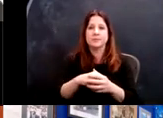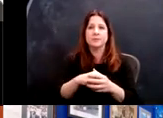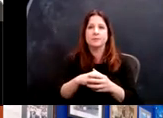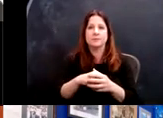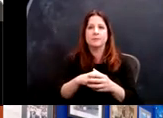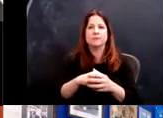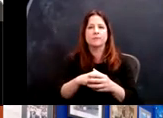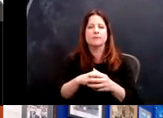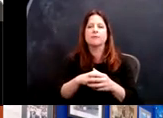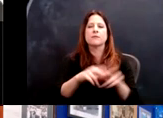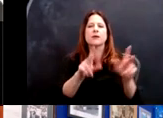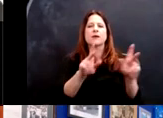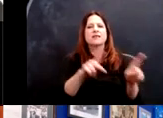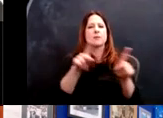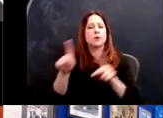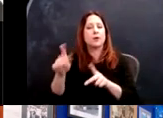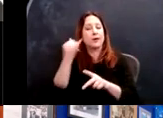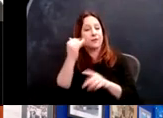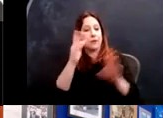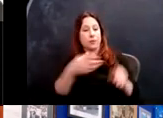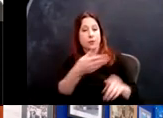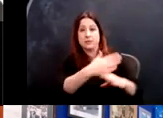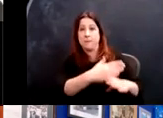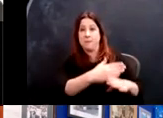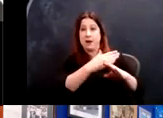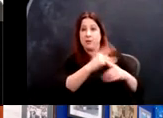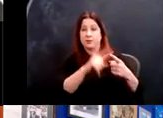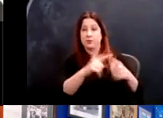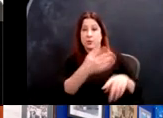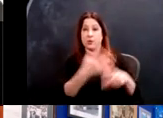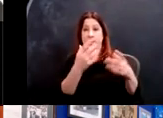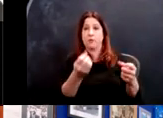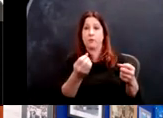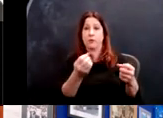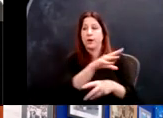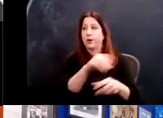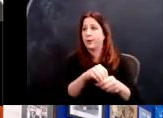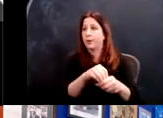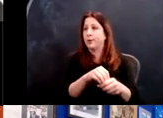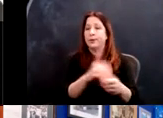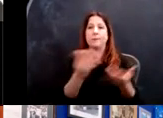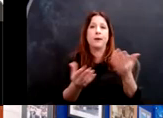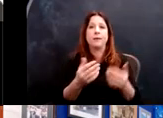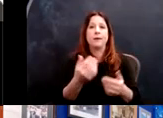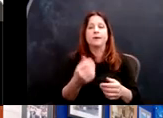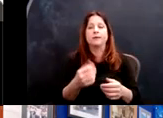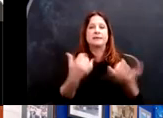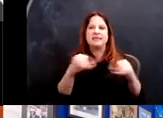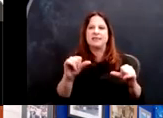Similarly, if some of their barriers to recovery include maybe outstanding